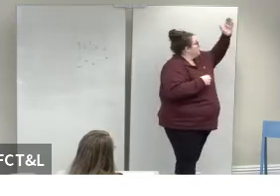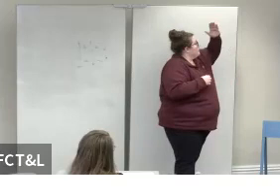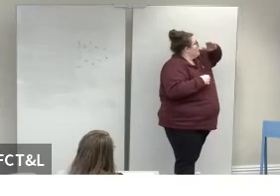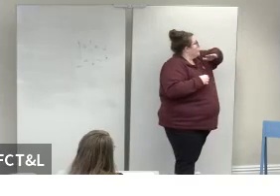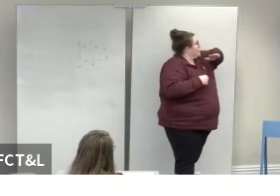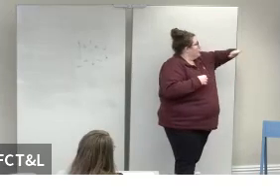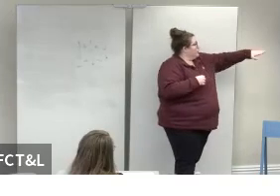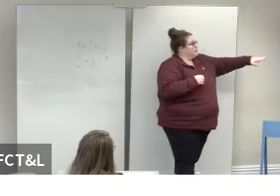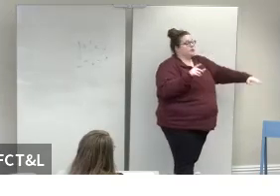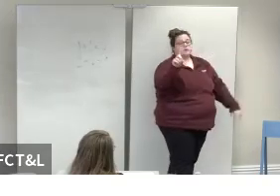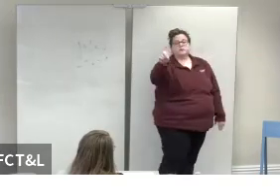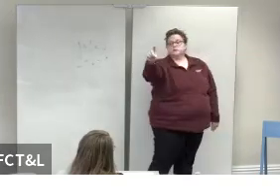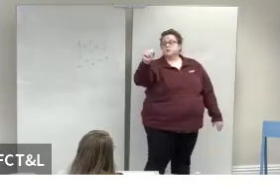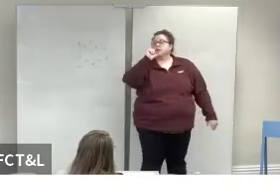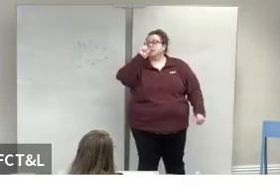well.